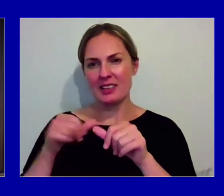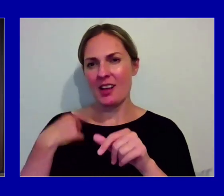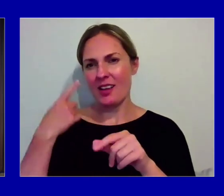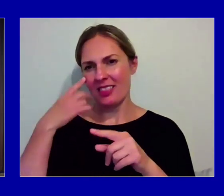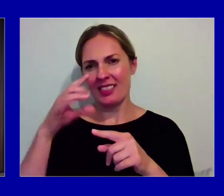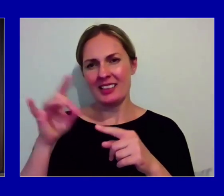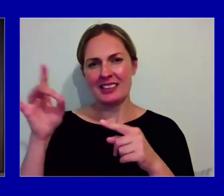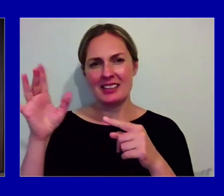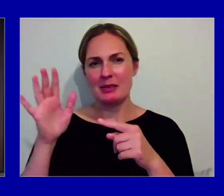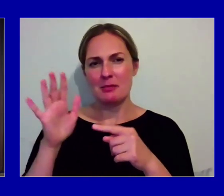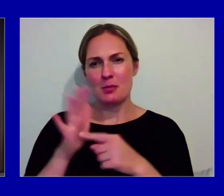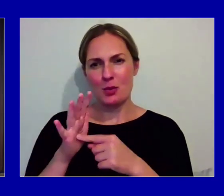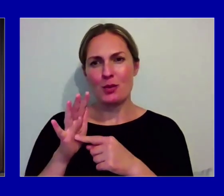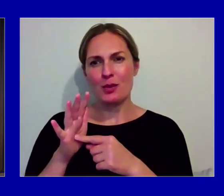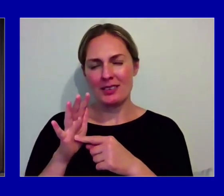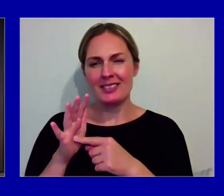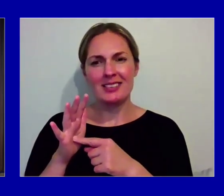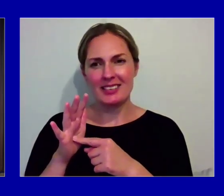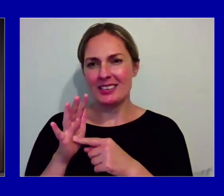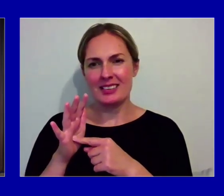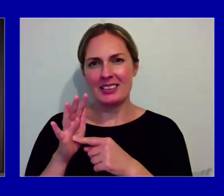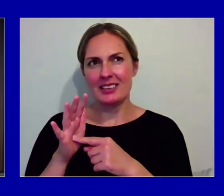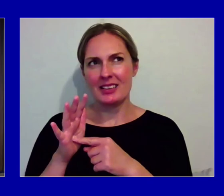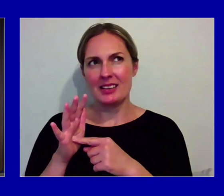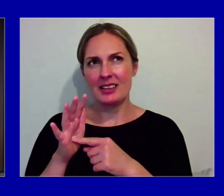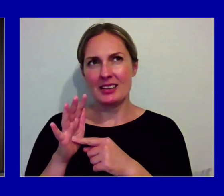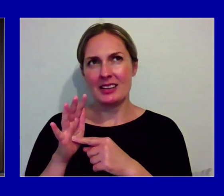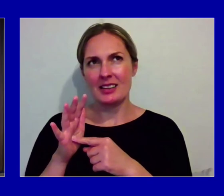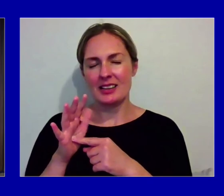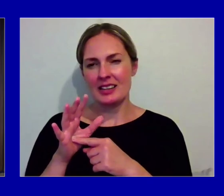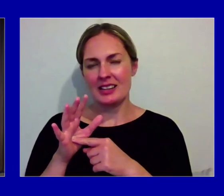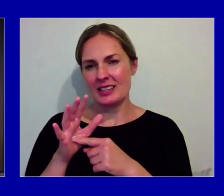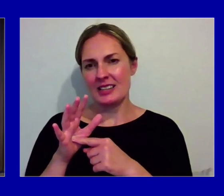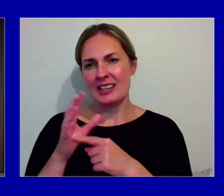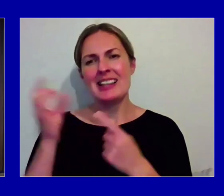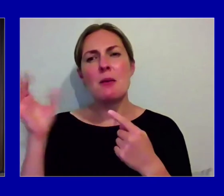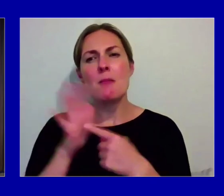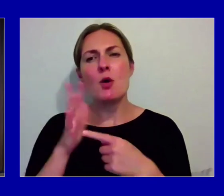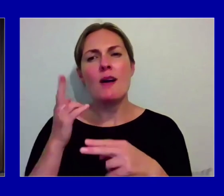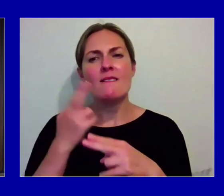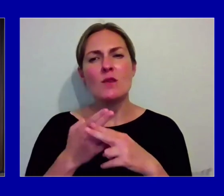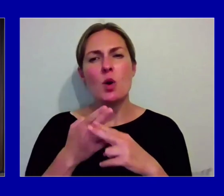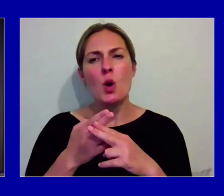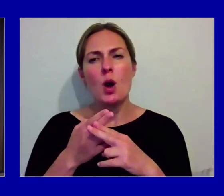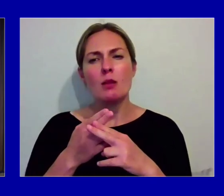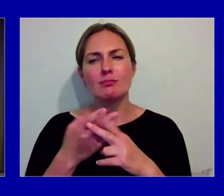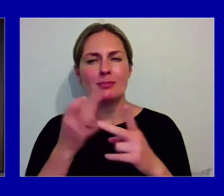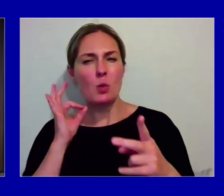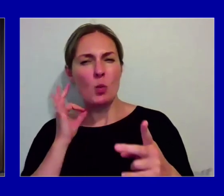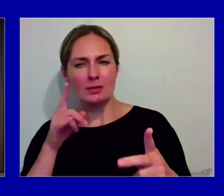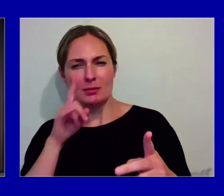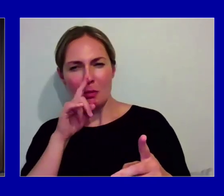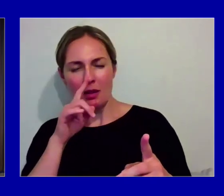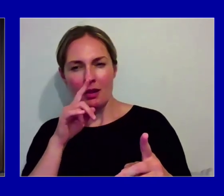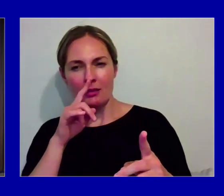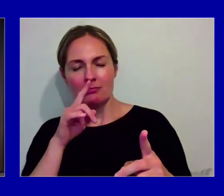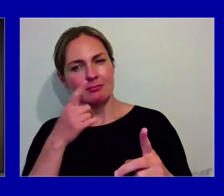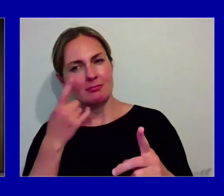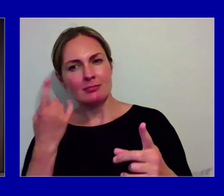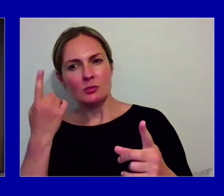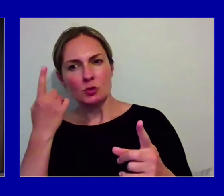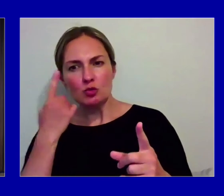I think it's a really important thing for people who, non-Indigenous people who want to engage Indigenous people in their work and in what they do